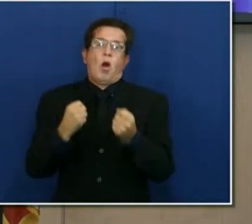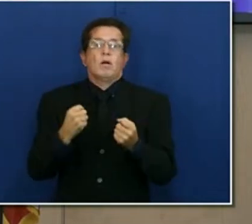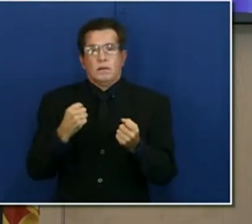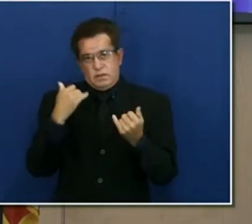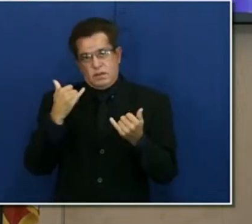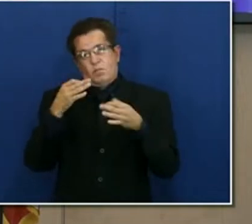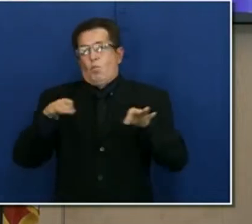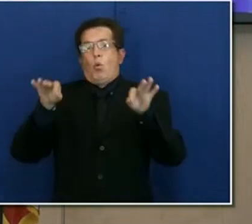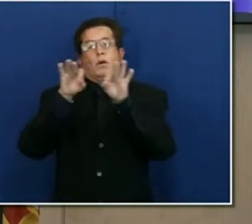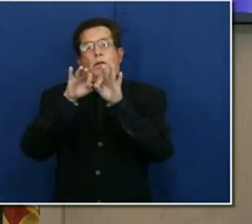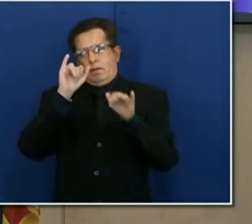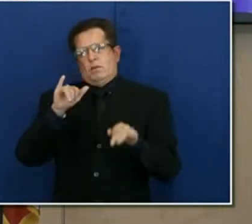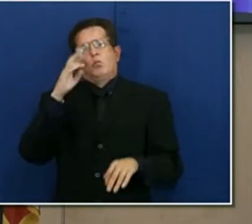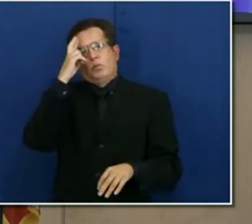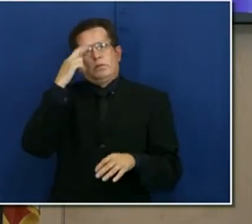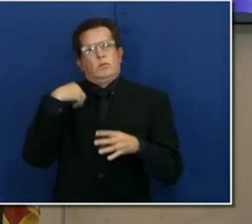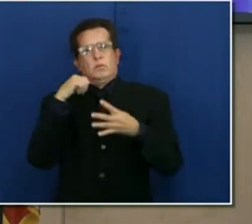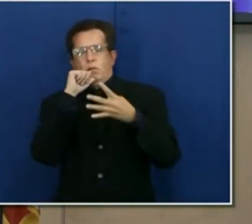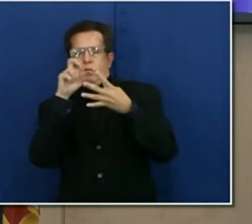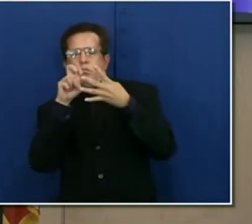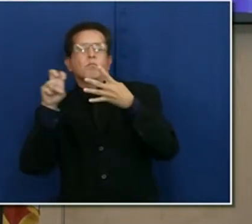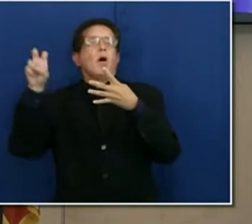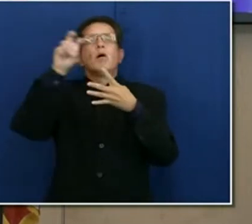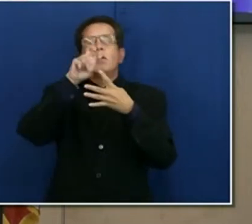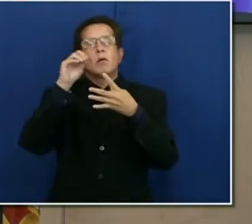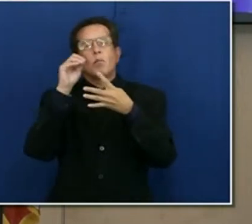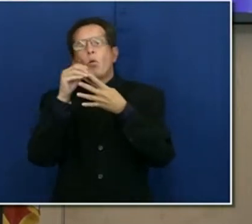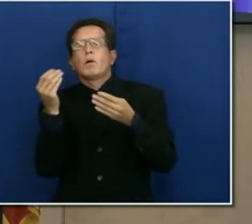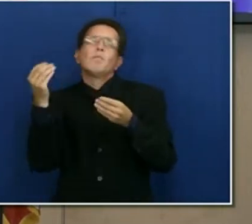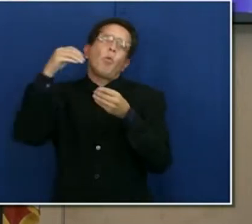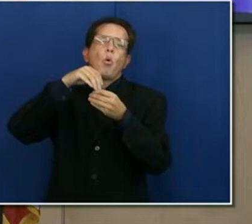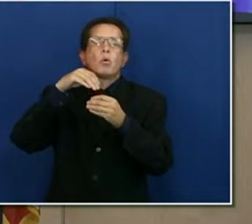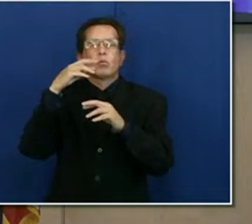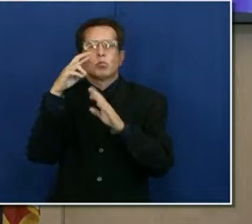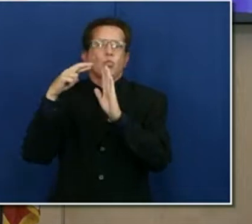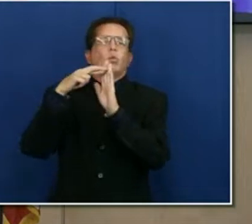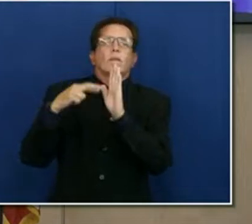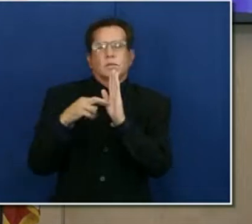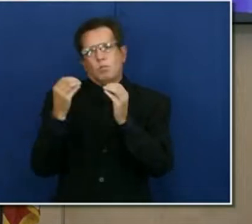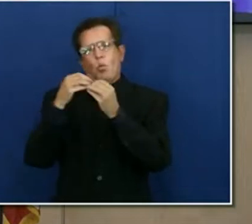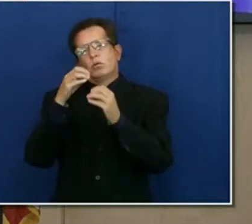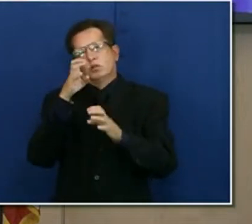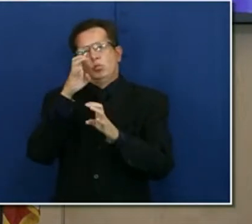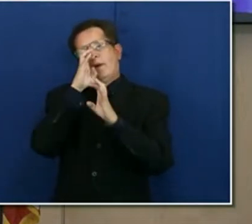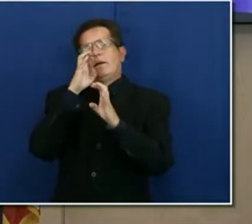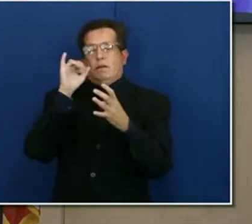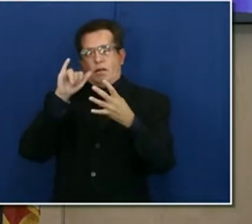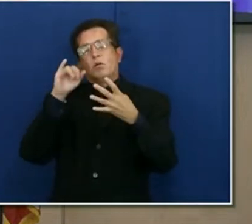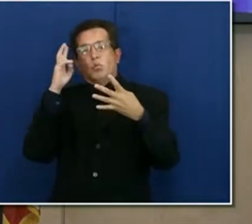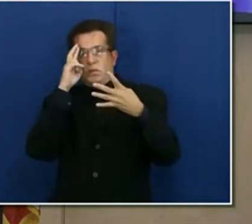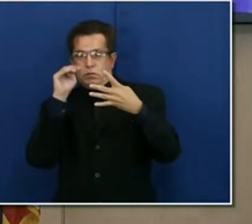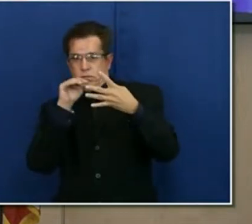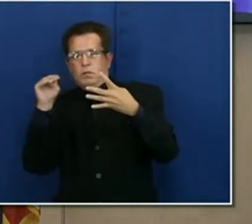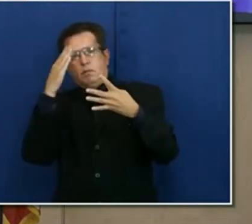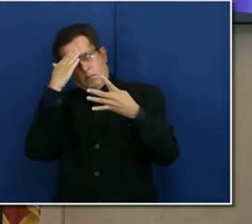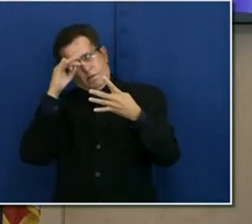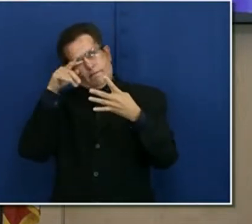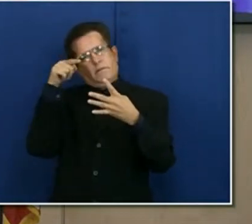our region from being pushed into a more restrictive tier. We know that staying in the